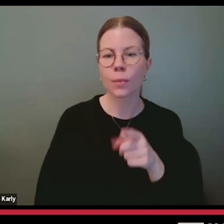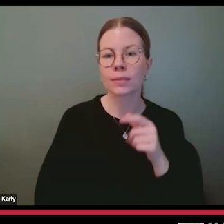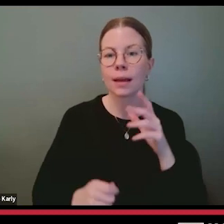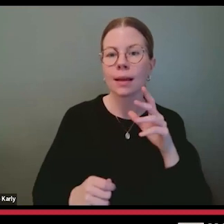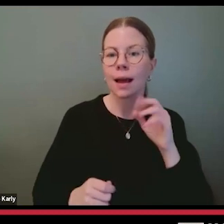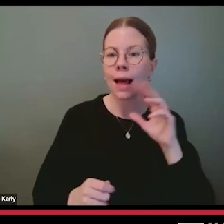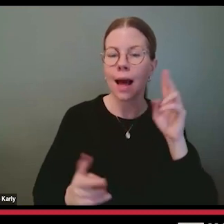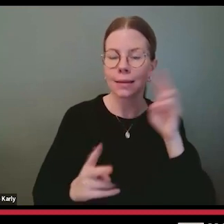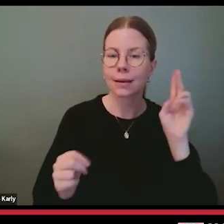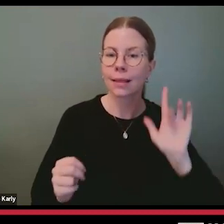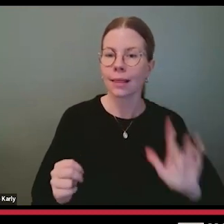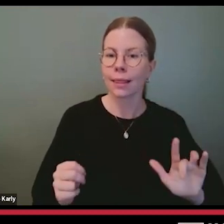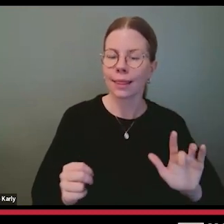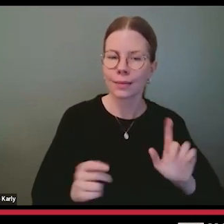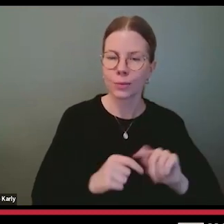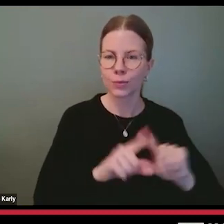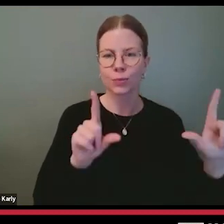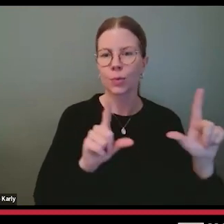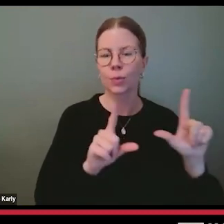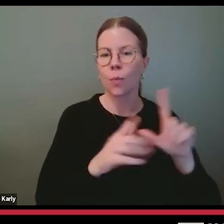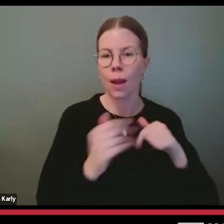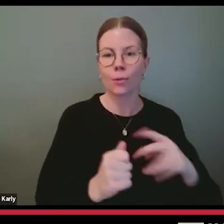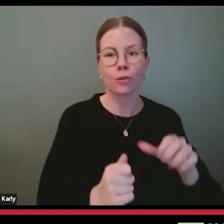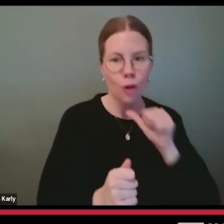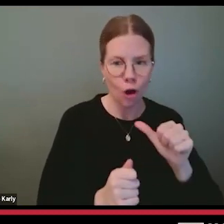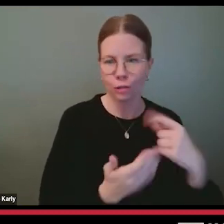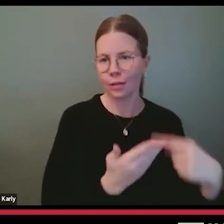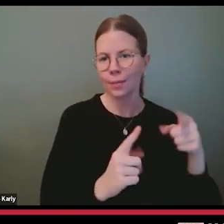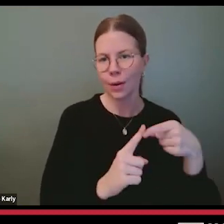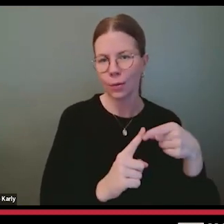question. We had another question at the back.